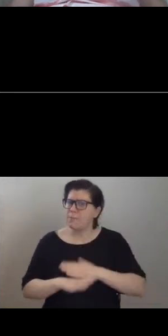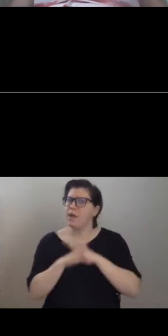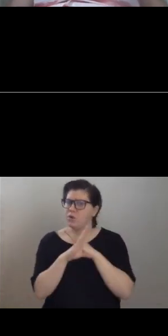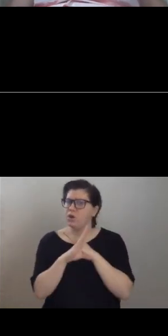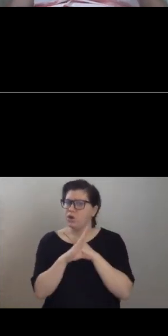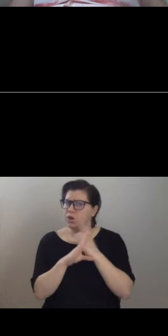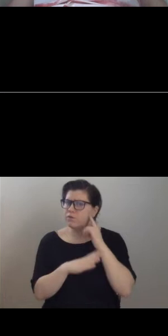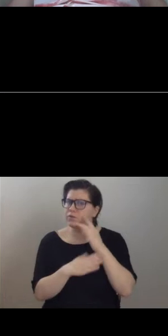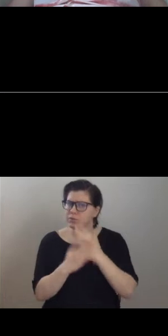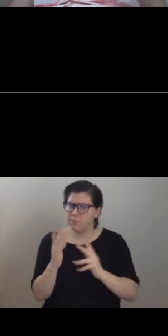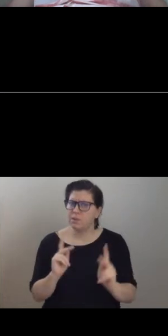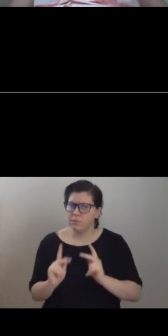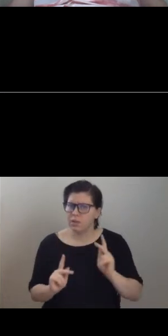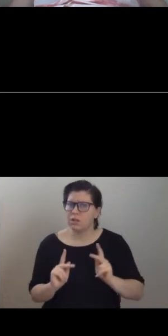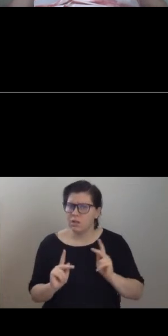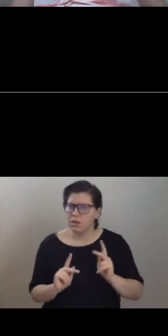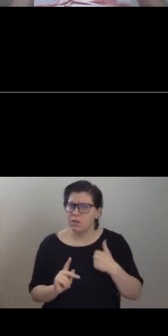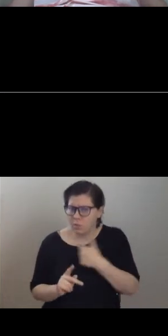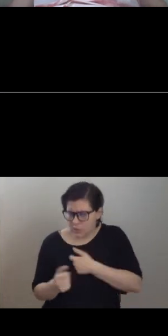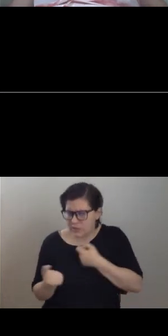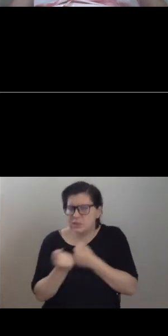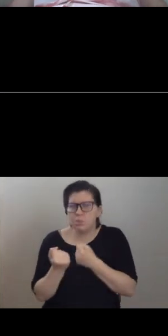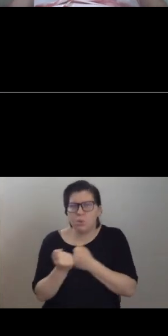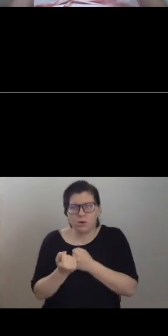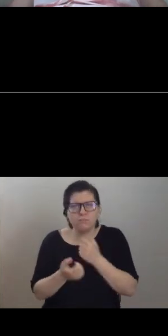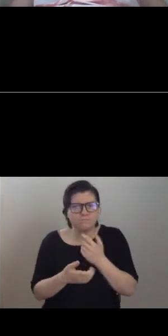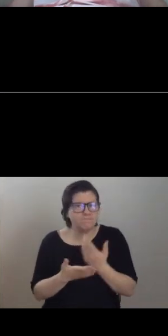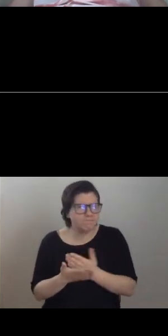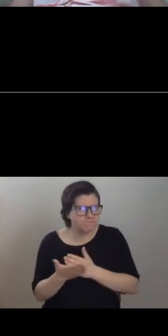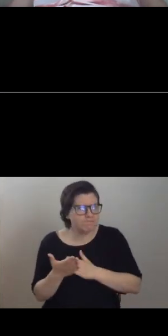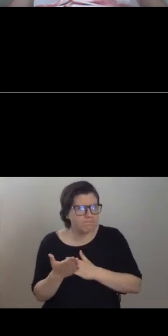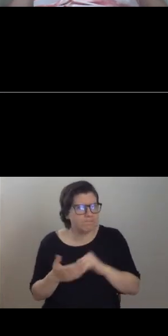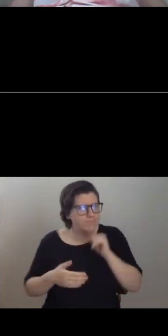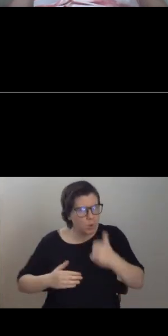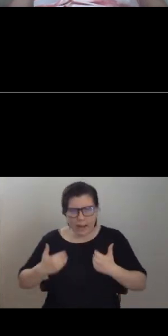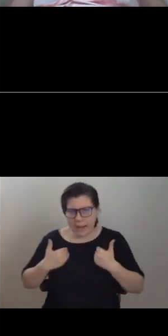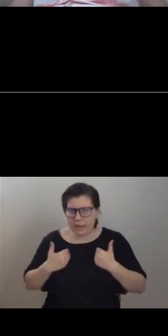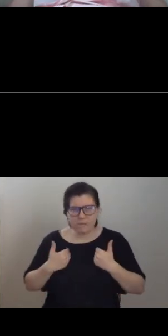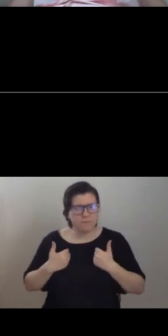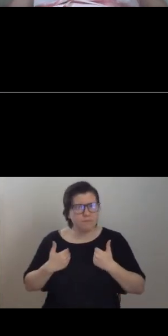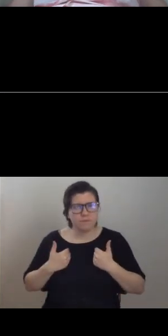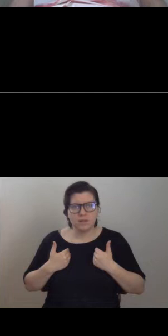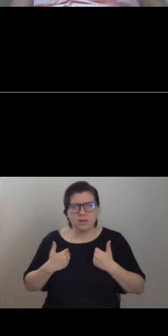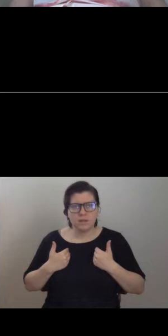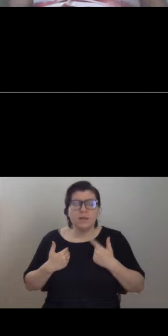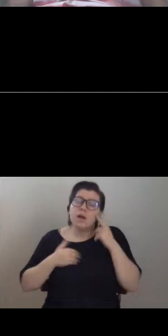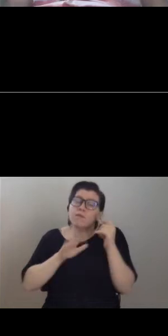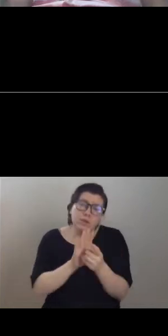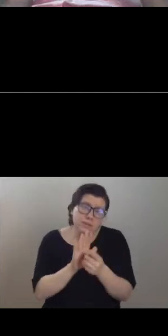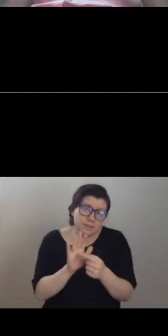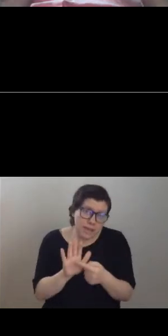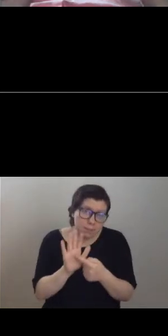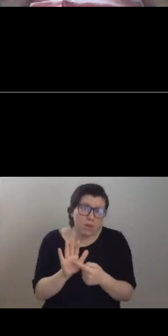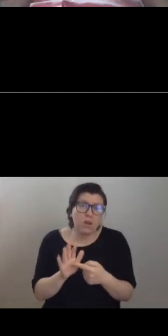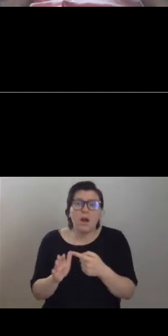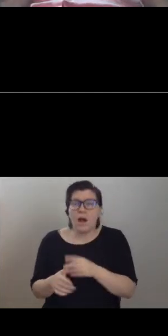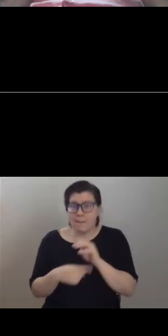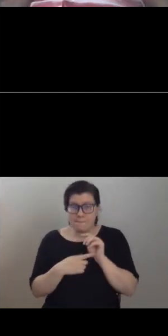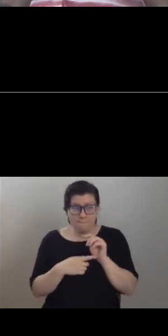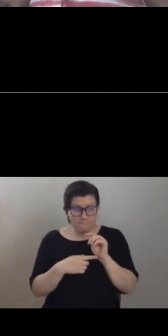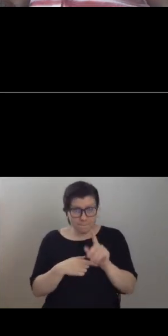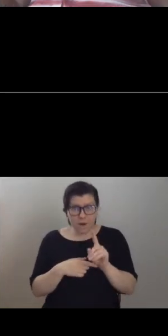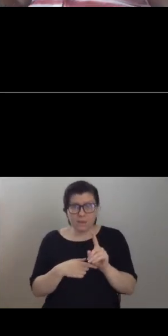some people that we support, is actually not having, for example, even a Maryland